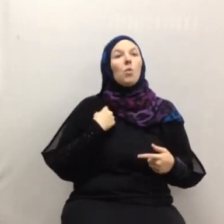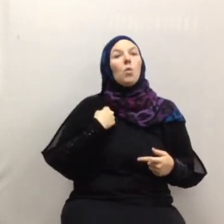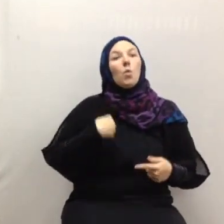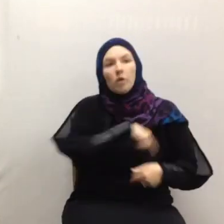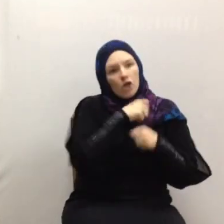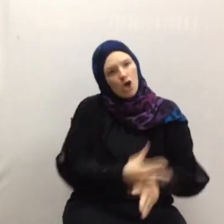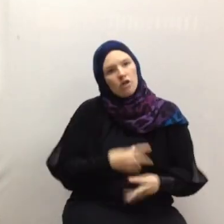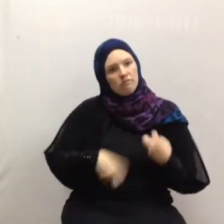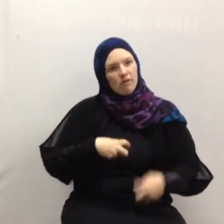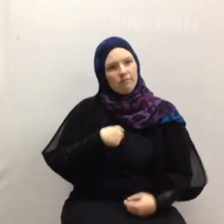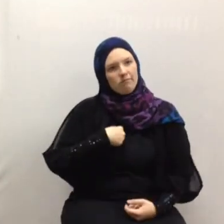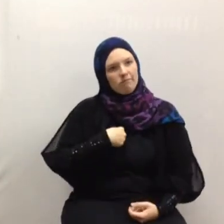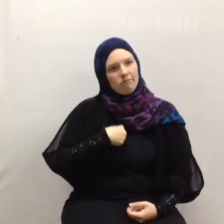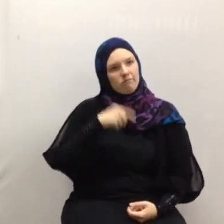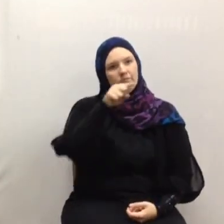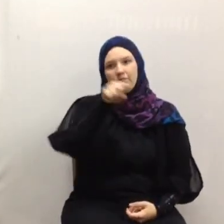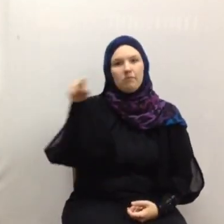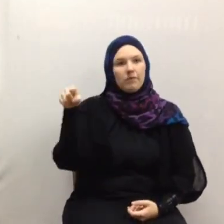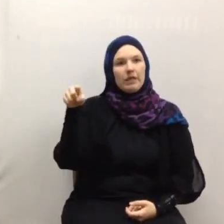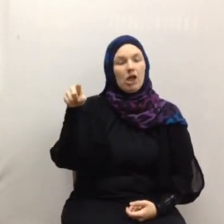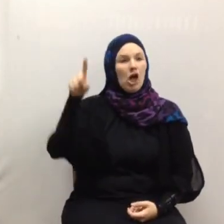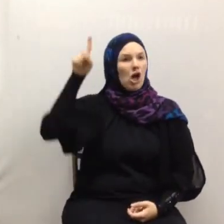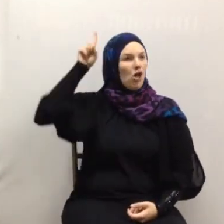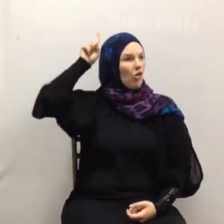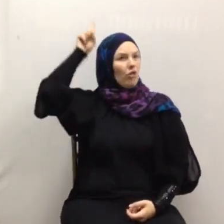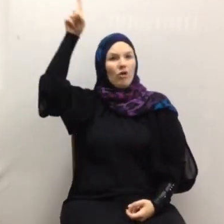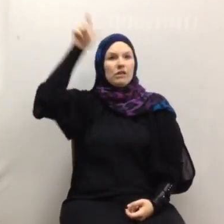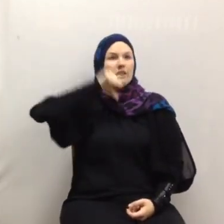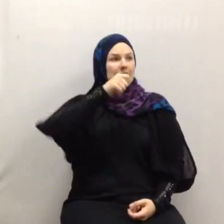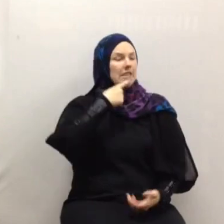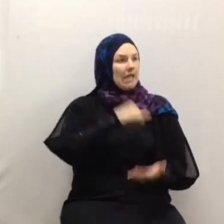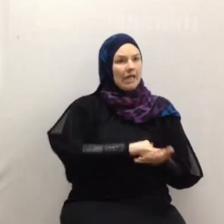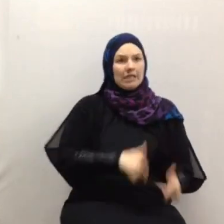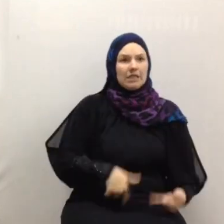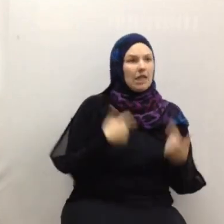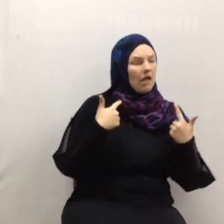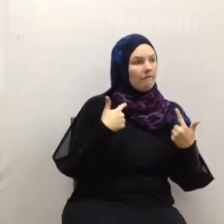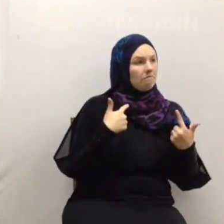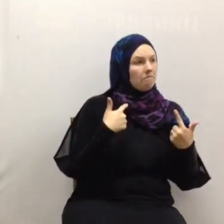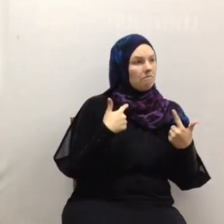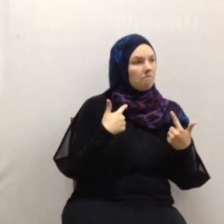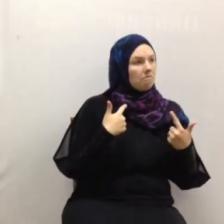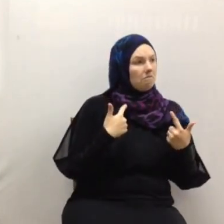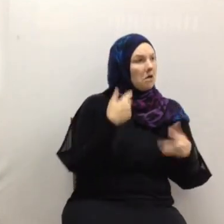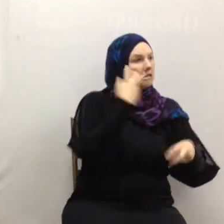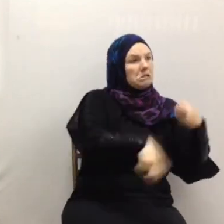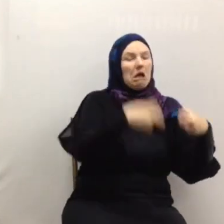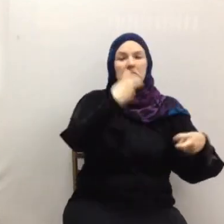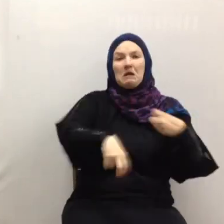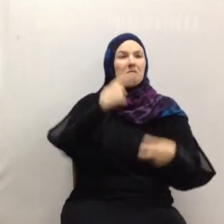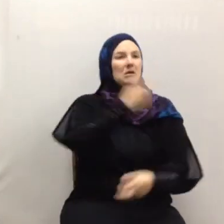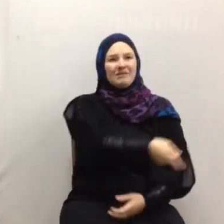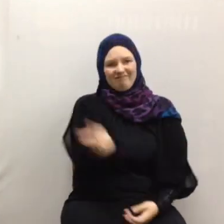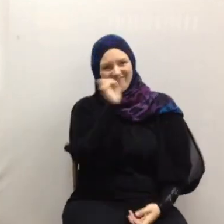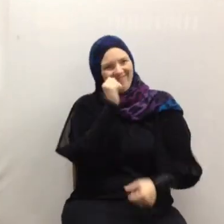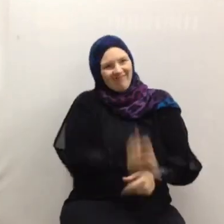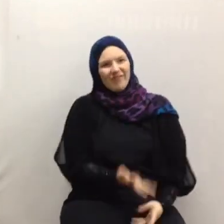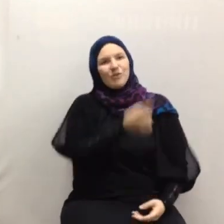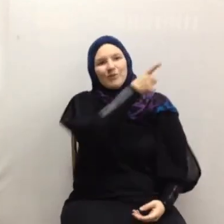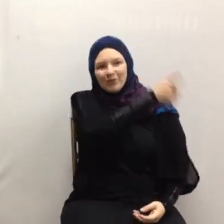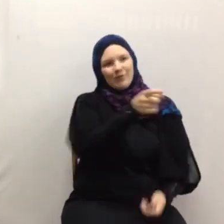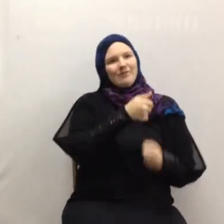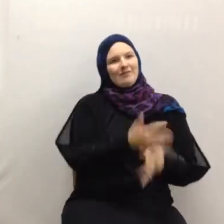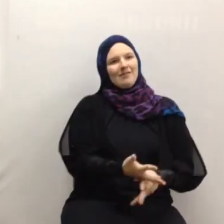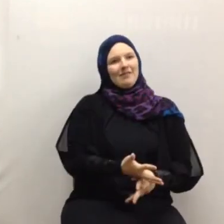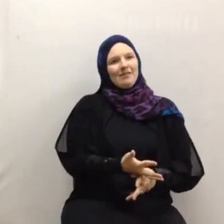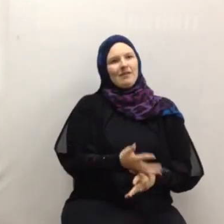Allah didn't mean this life to be that difficult. He meant it to be a trial,